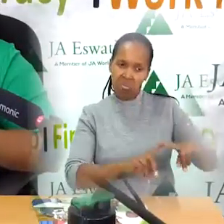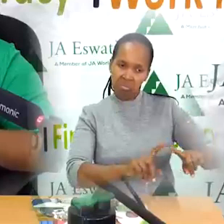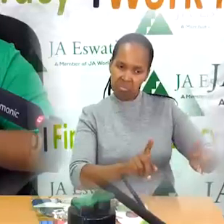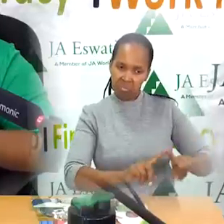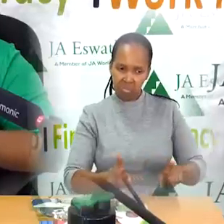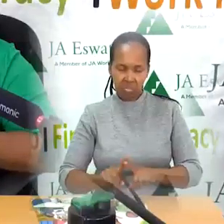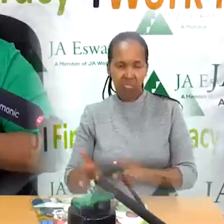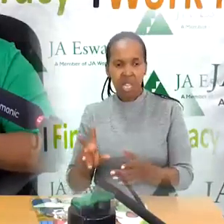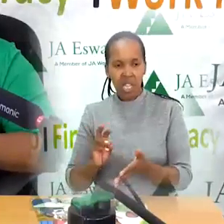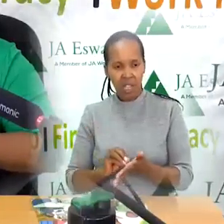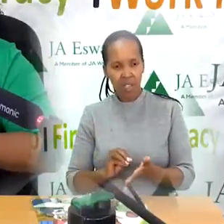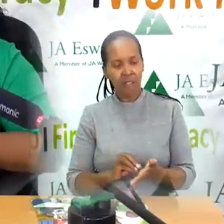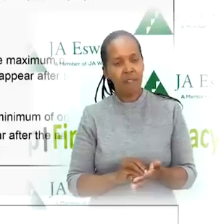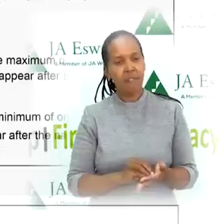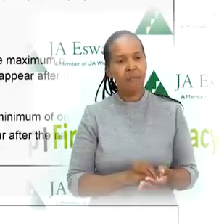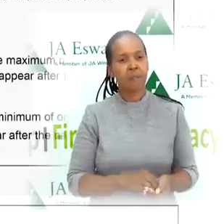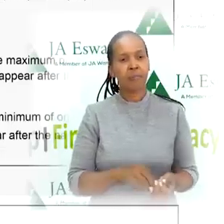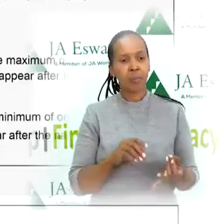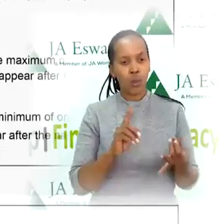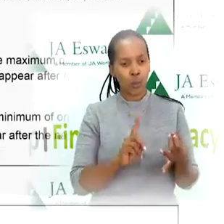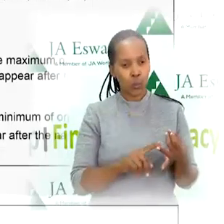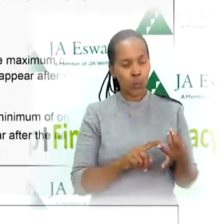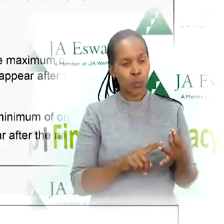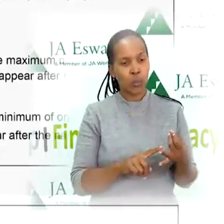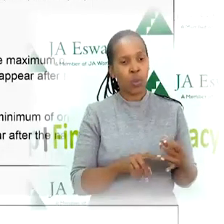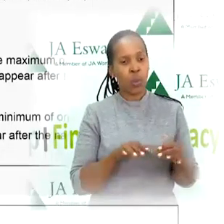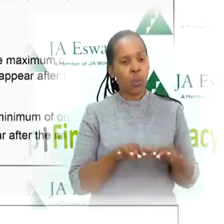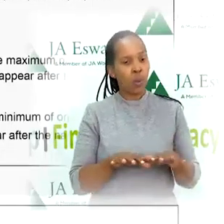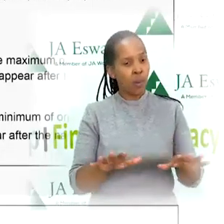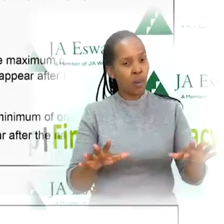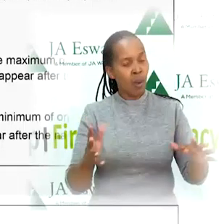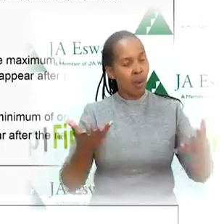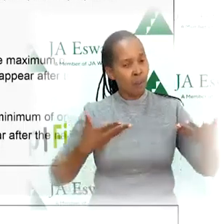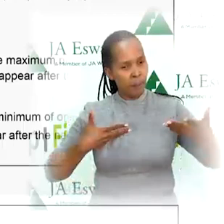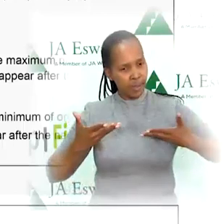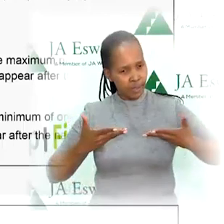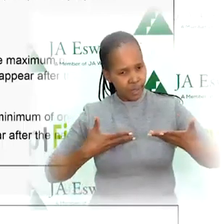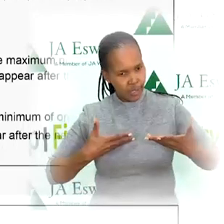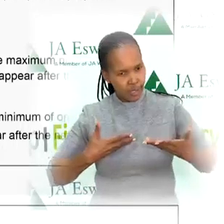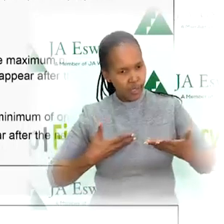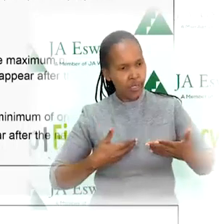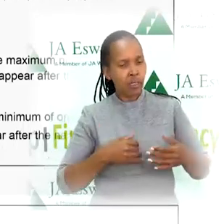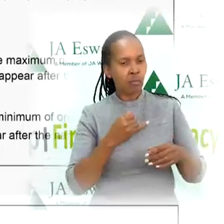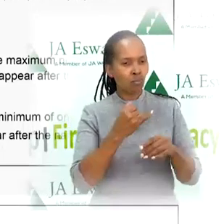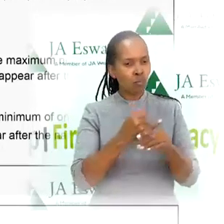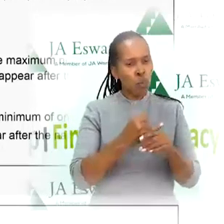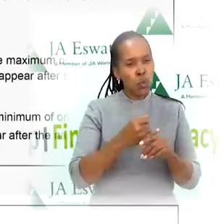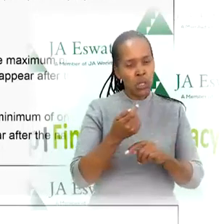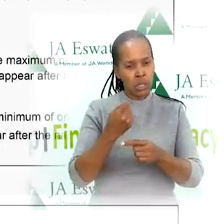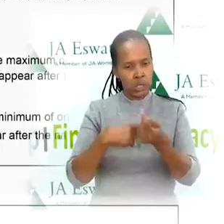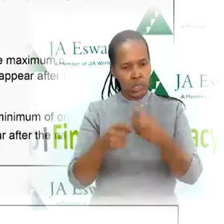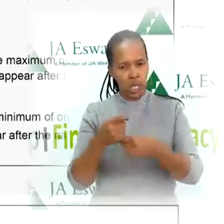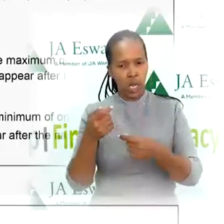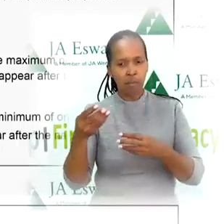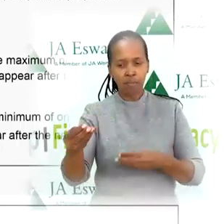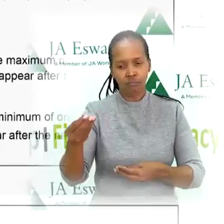limited liability. And then we have a public company, which is listed on the stock exchange, no limit on